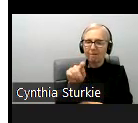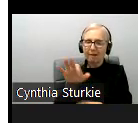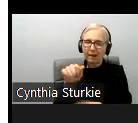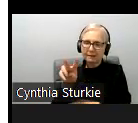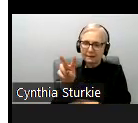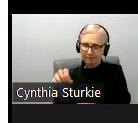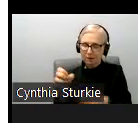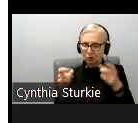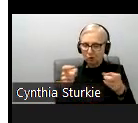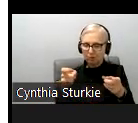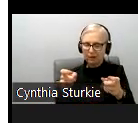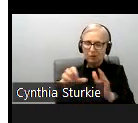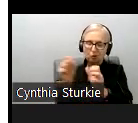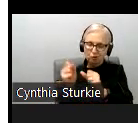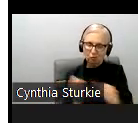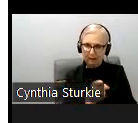learning.